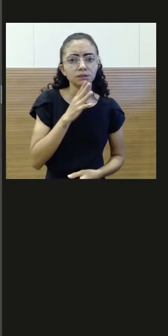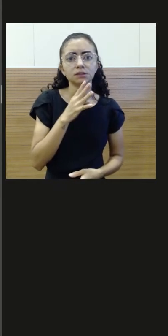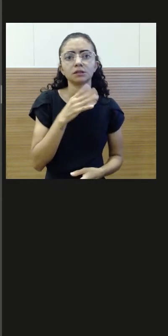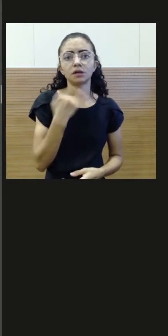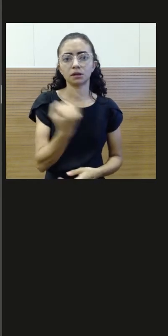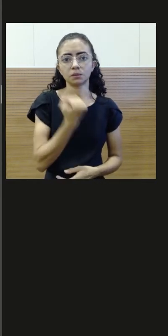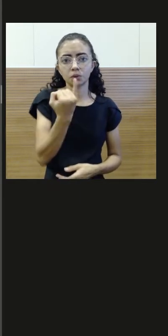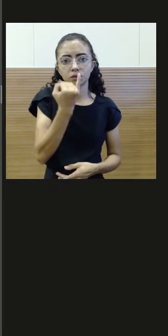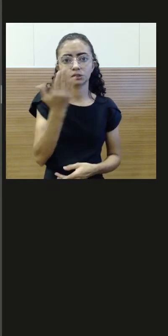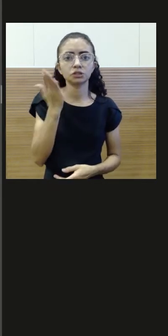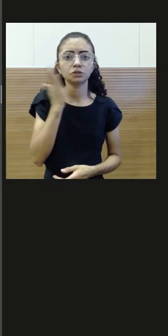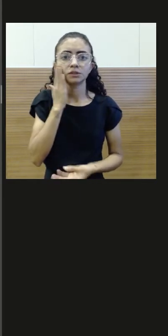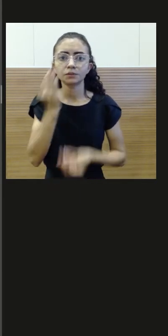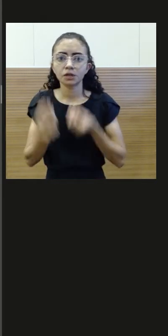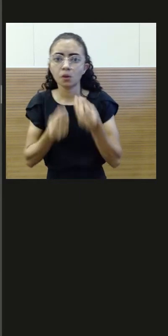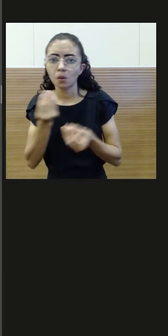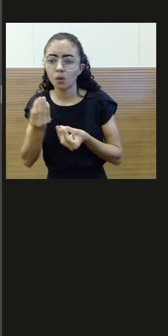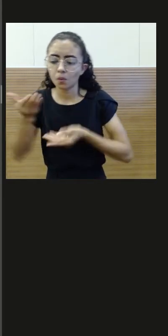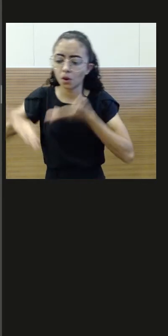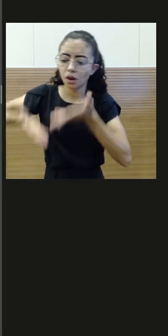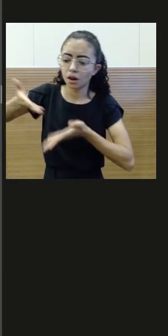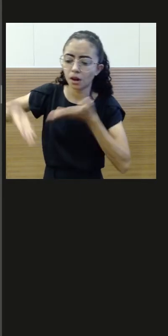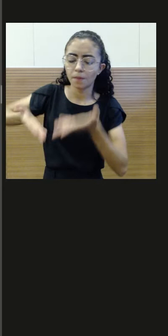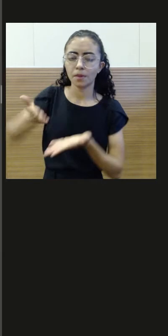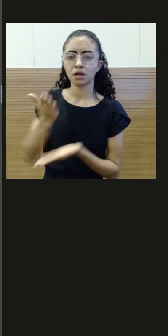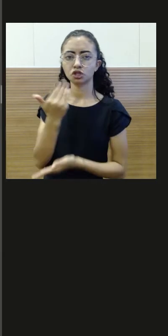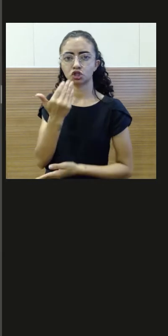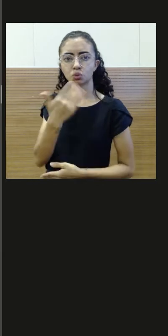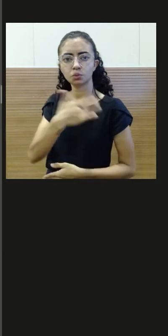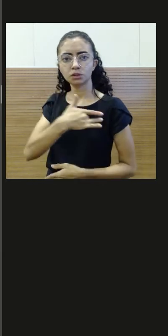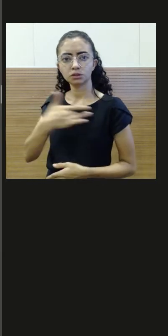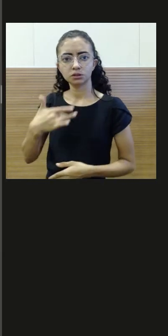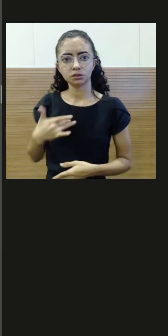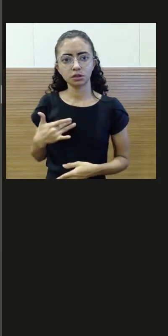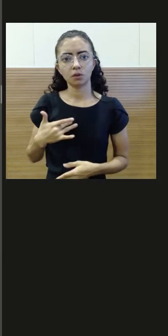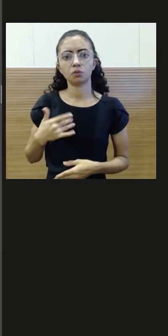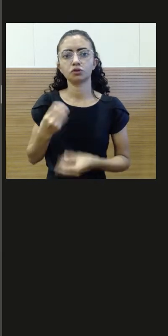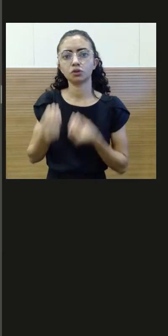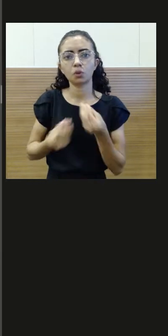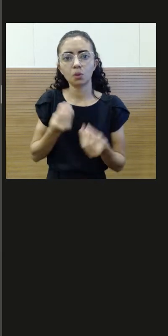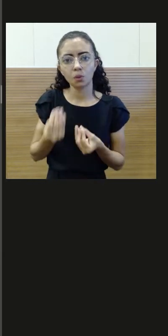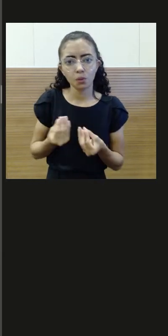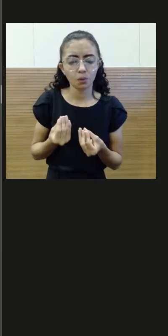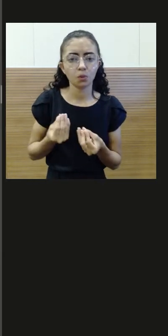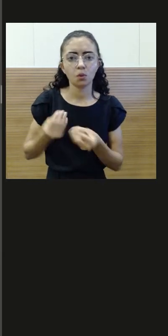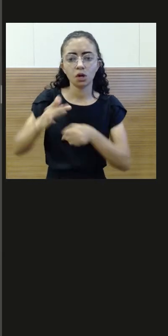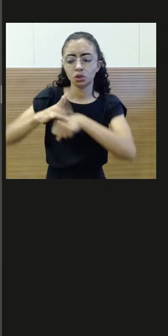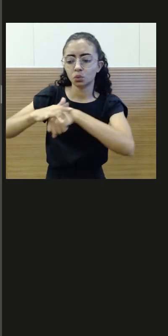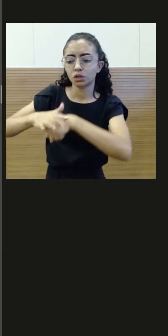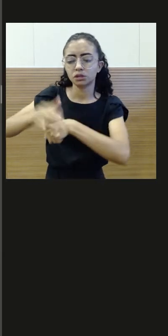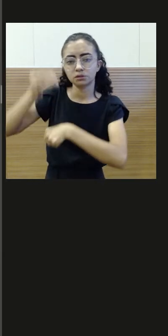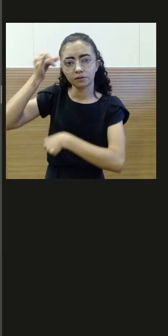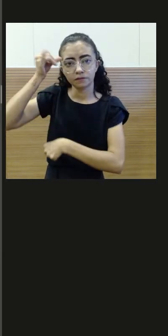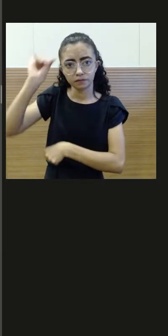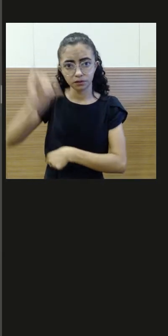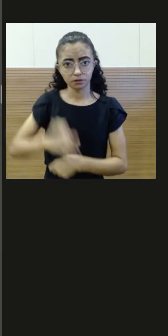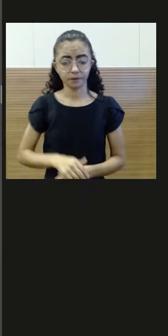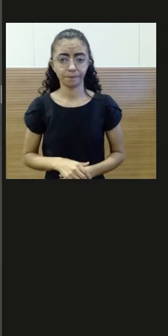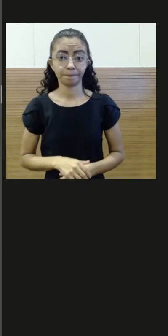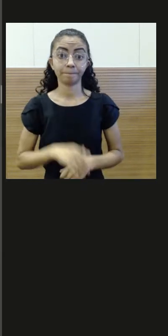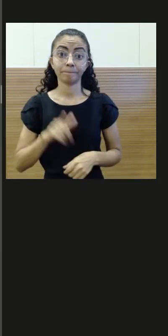Such food tables have been elaborated and enlarged ever since. They are Bibles for dietitians